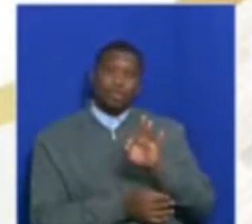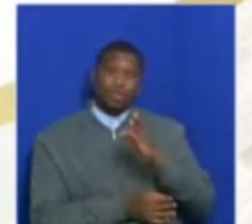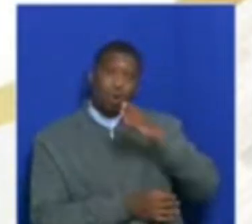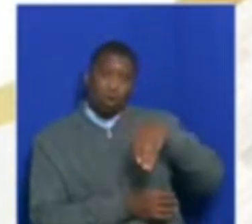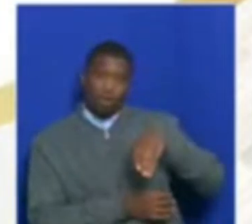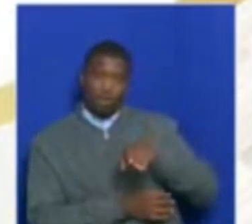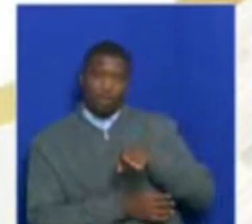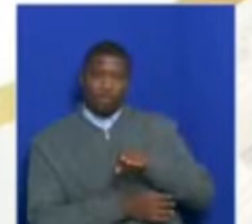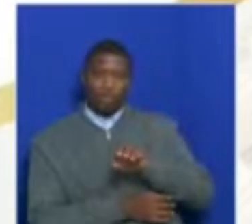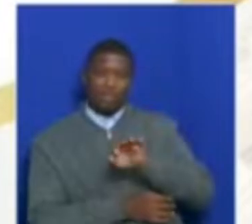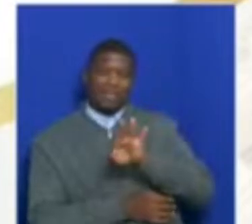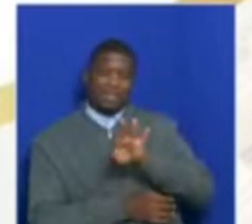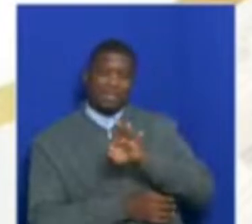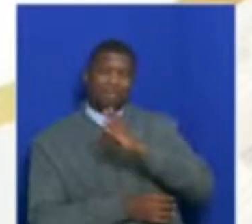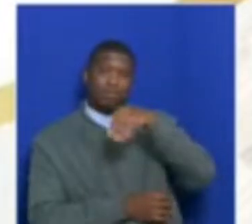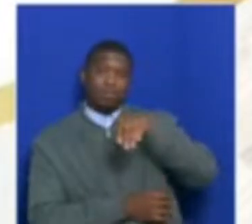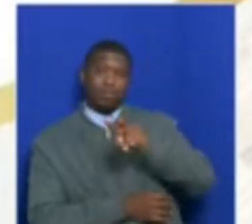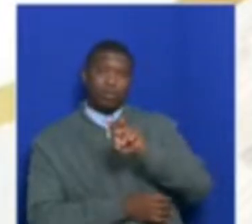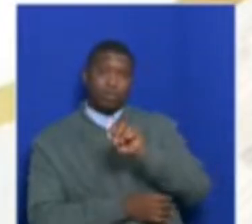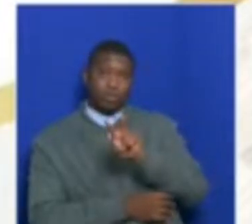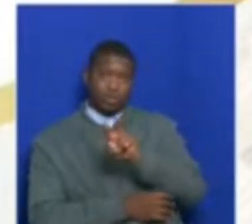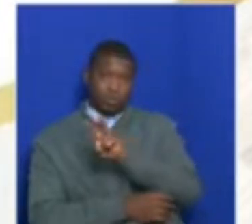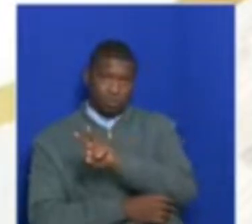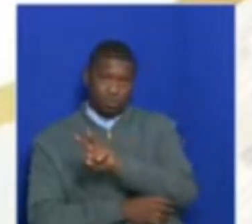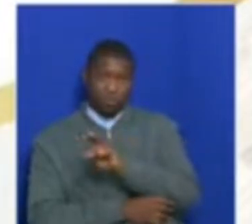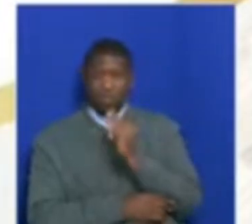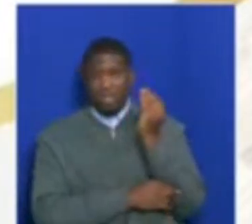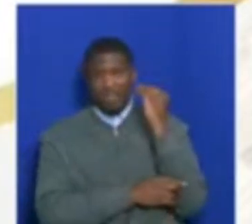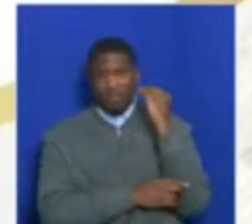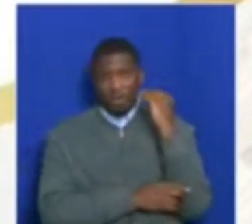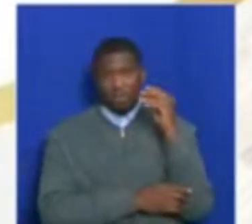3/2022. Information received that victim